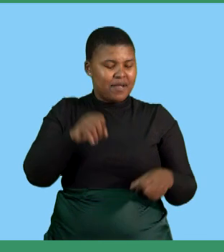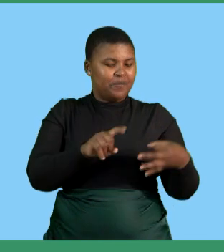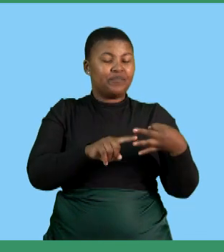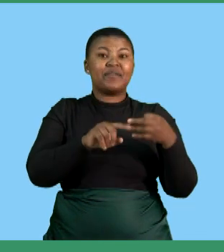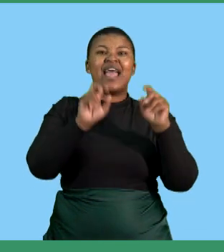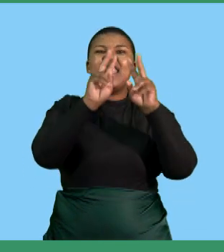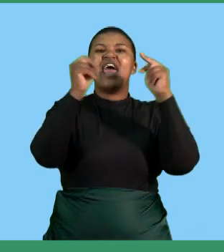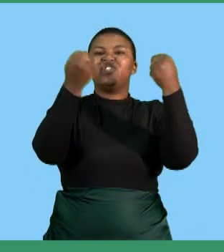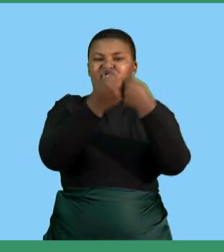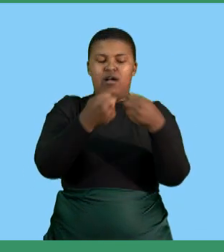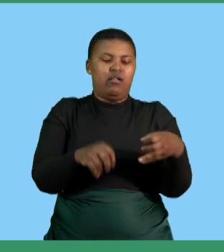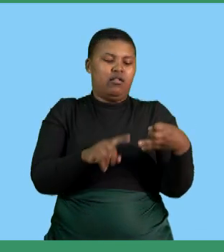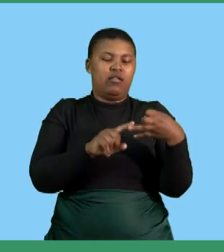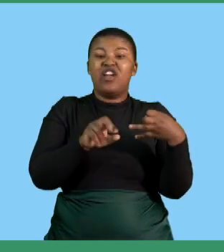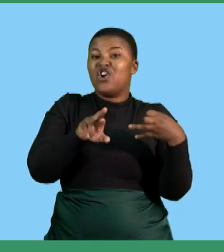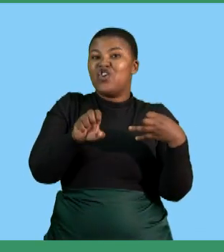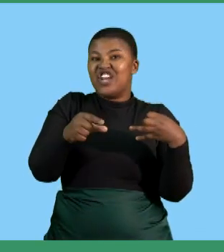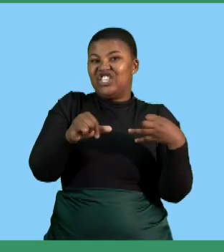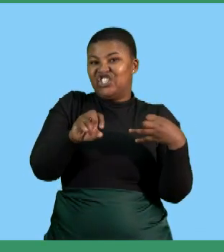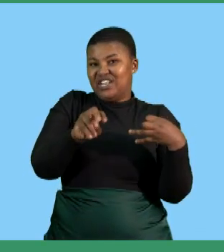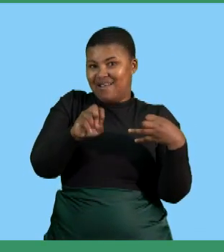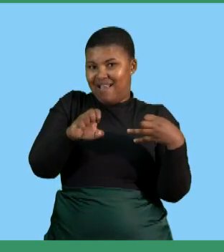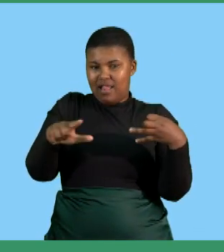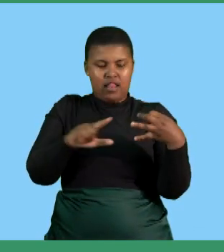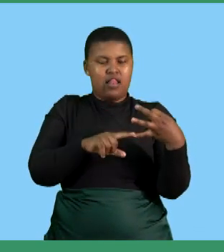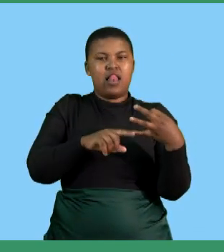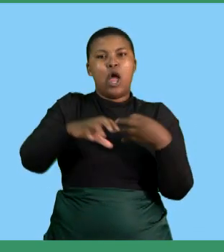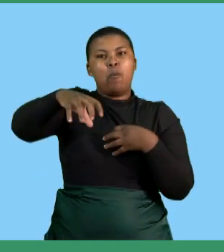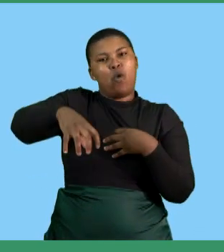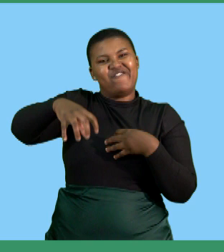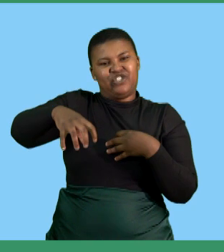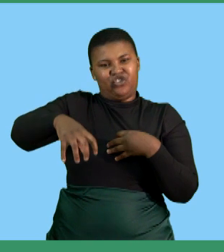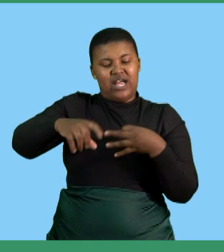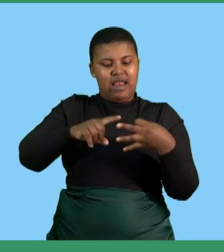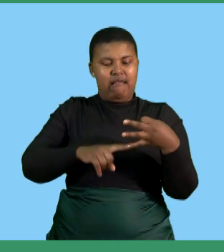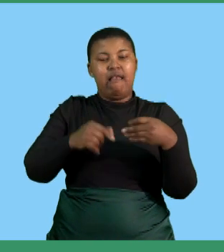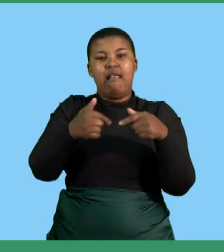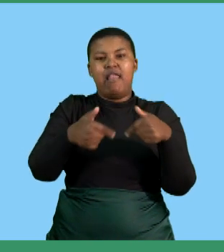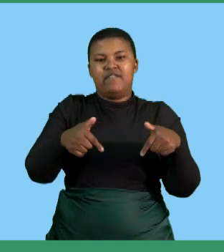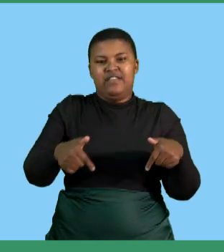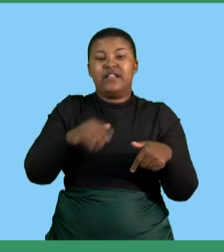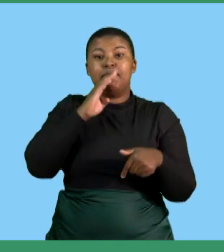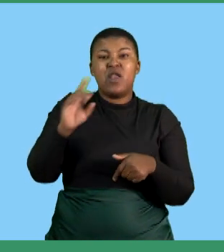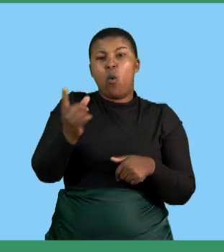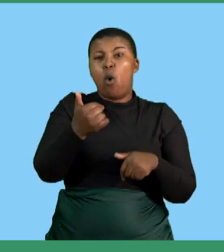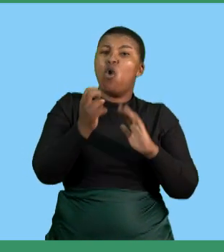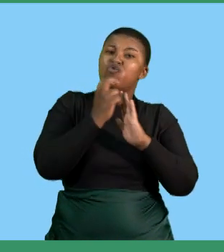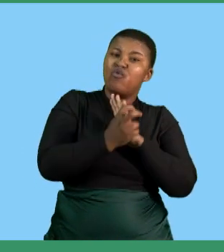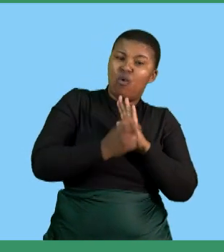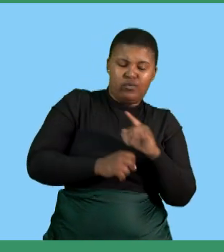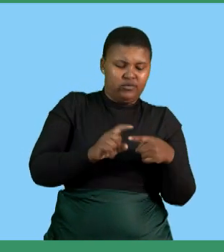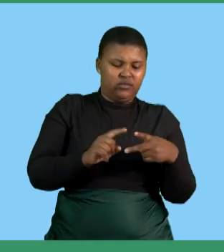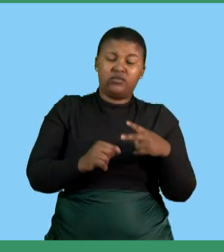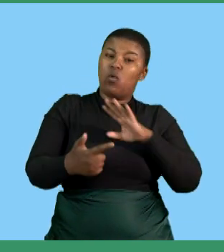remember, national, regional, provincial levels of government. And it will refer to all laws